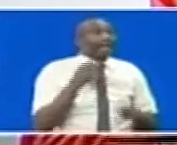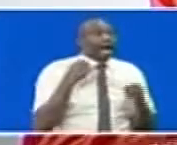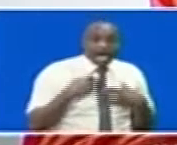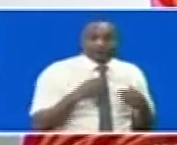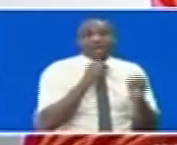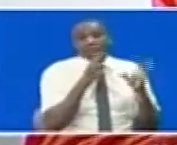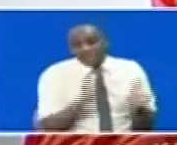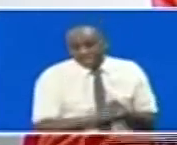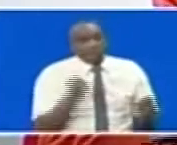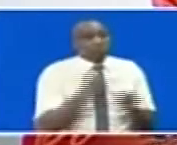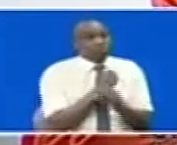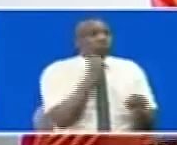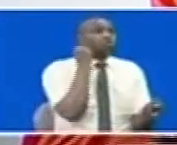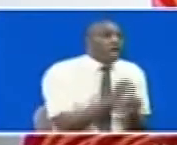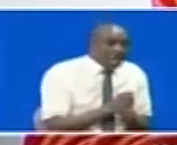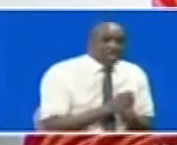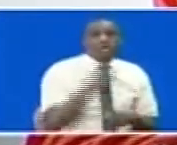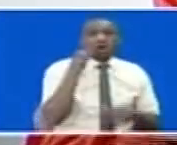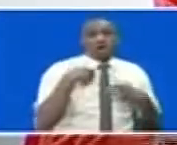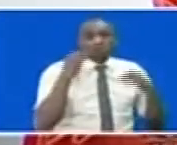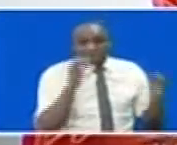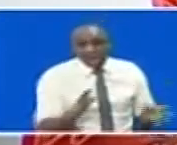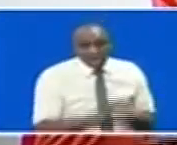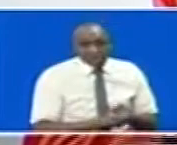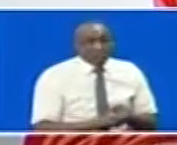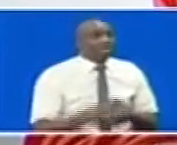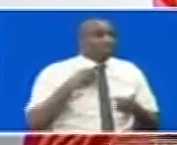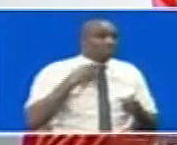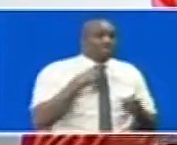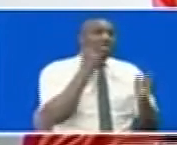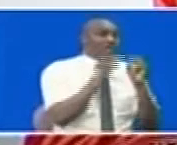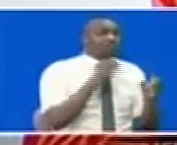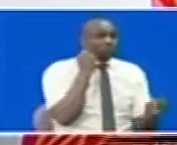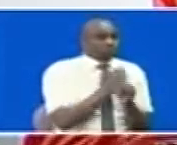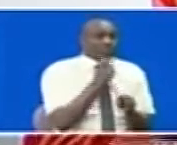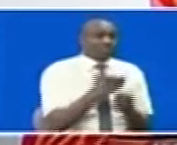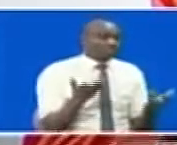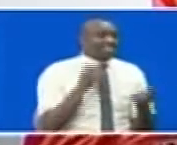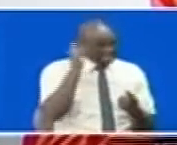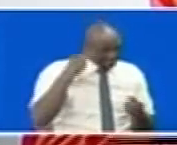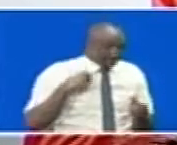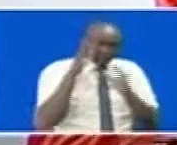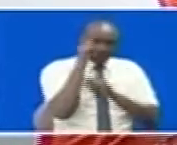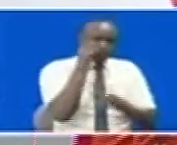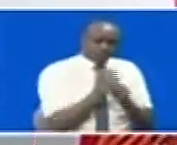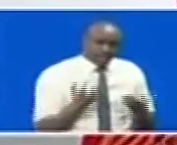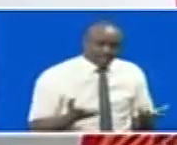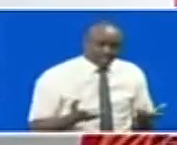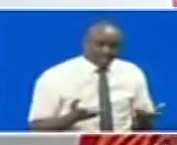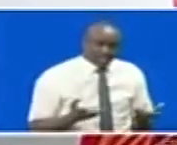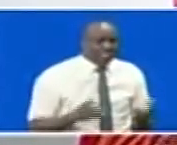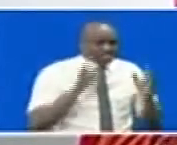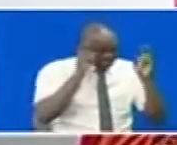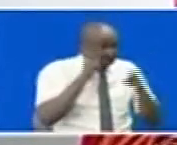the instruments, you do not have the laws, you do not have the wherewithal to do the job that Kenyans expect you to do. The